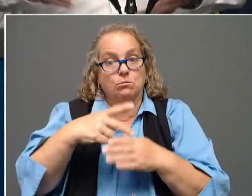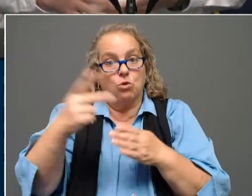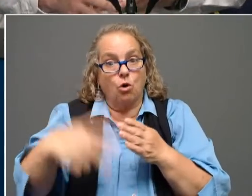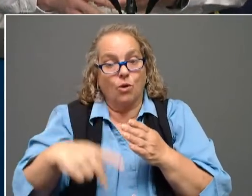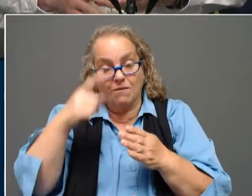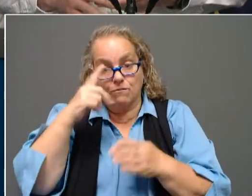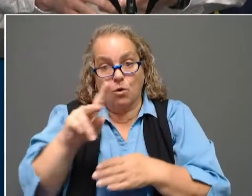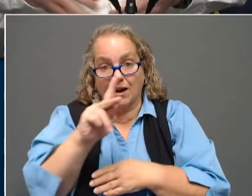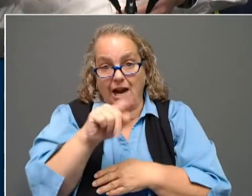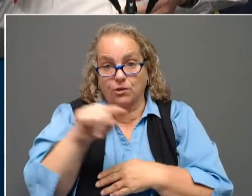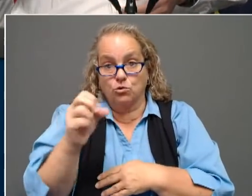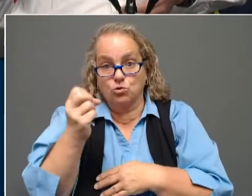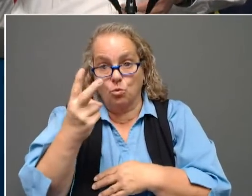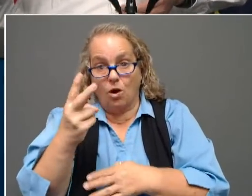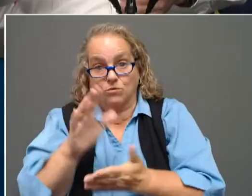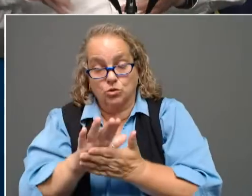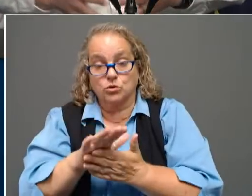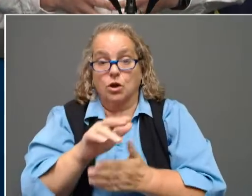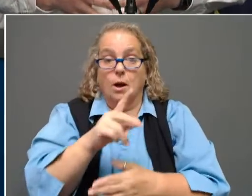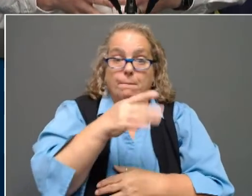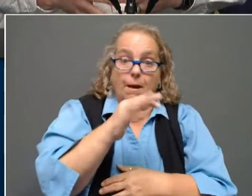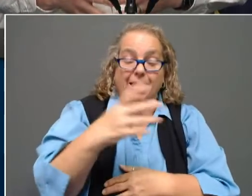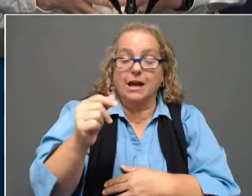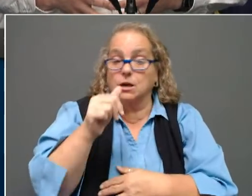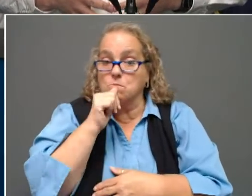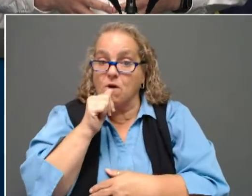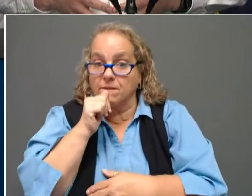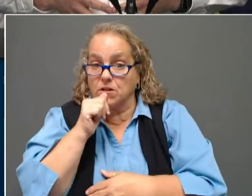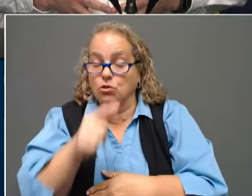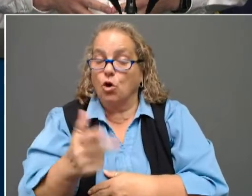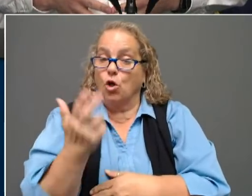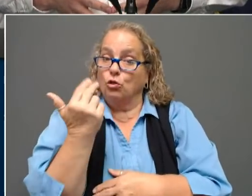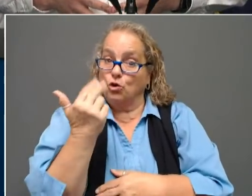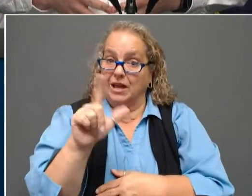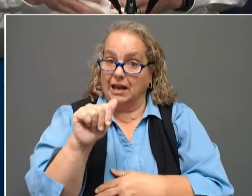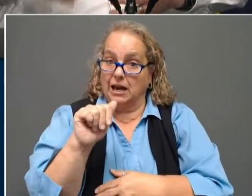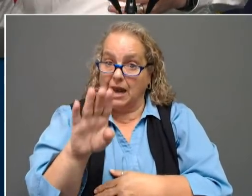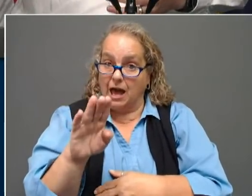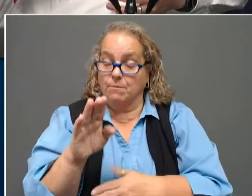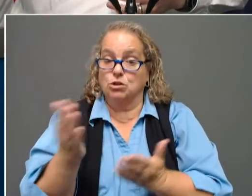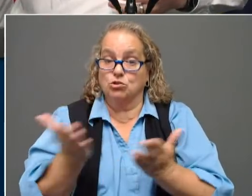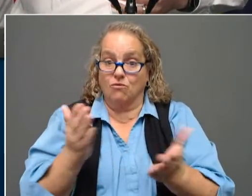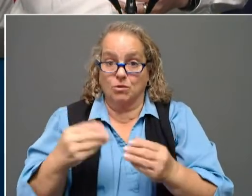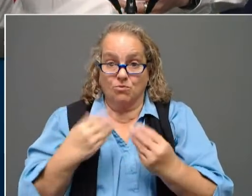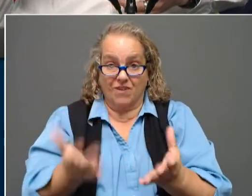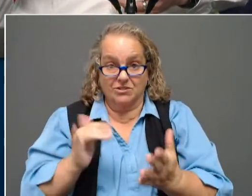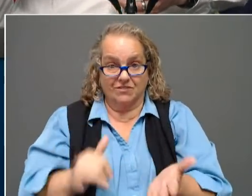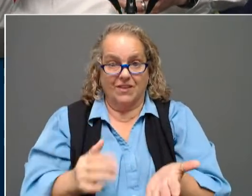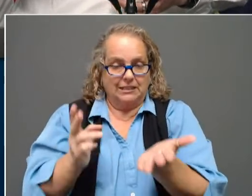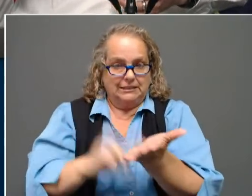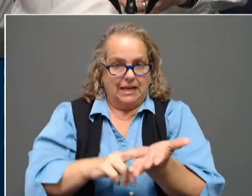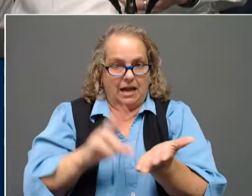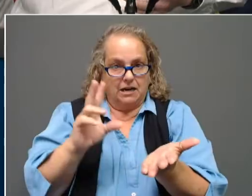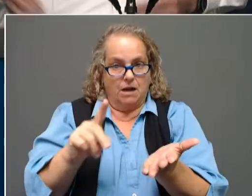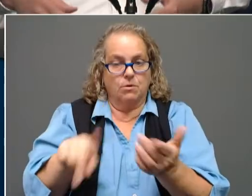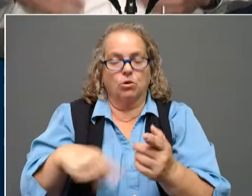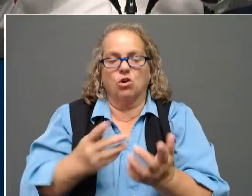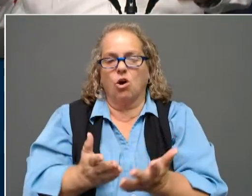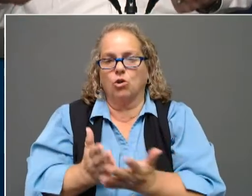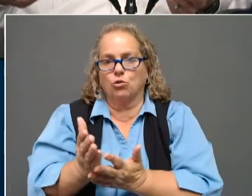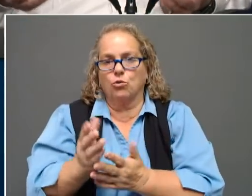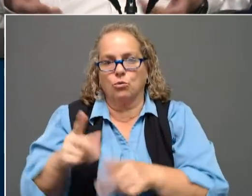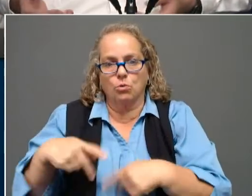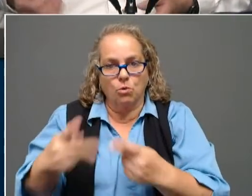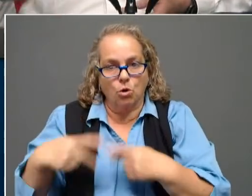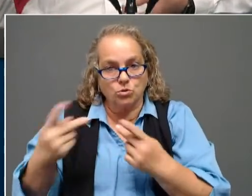the entire Commonwealth. There are 13 laboratory service providers who have signed up, who've gone through the proposals and